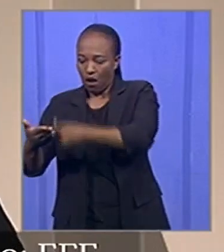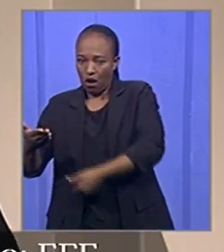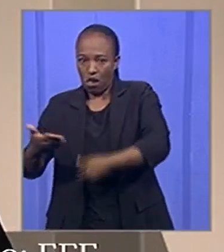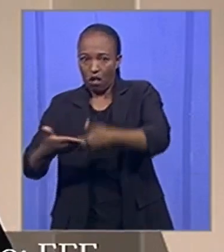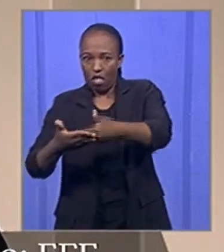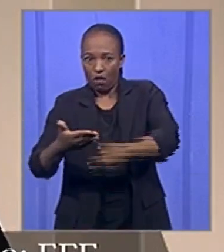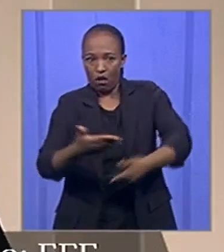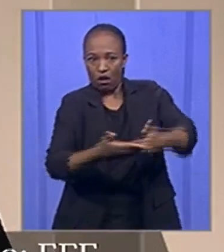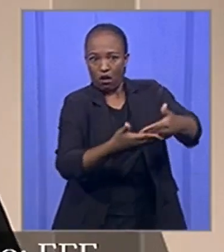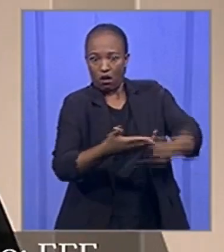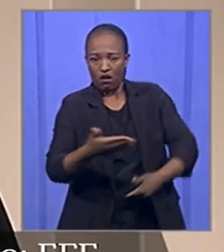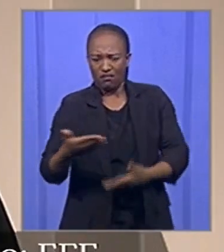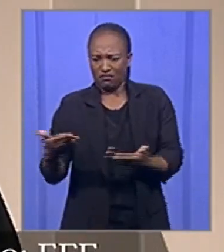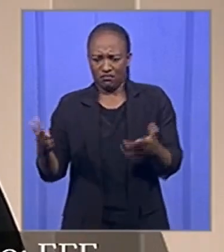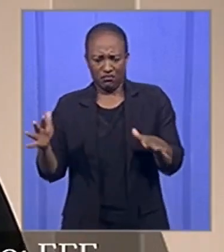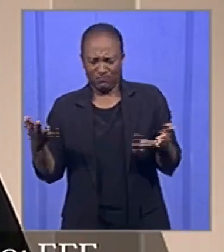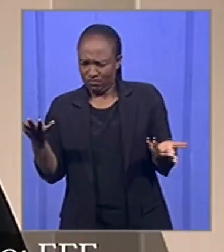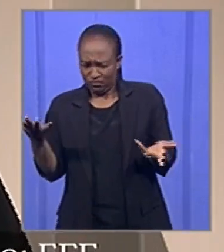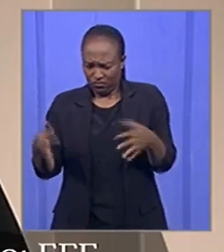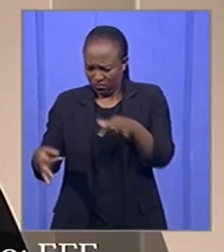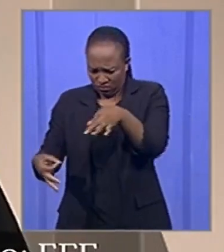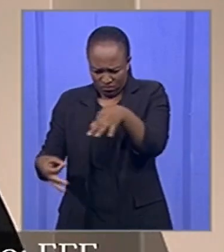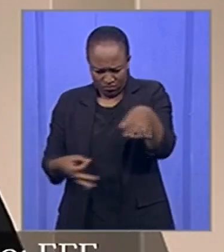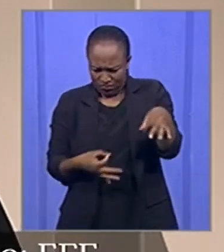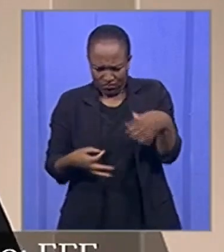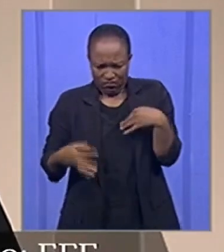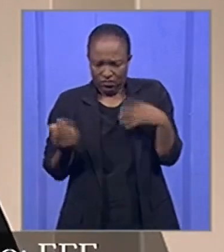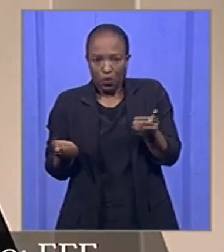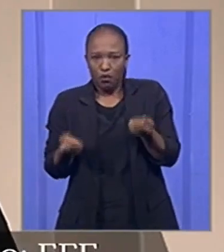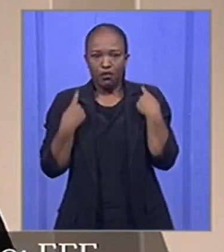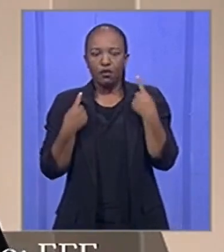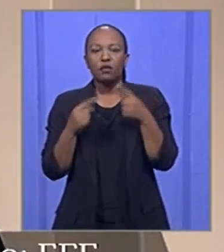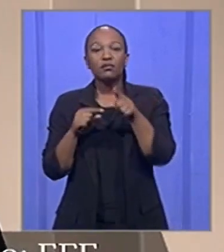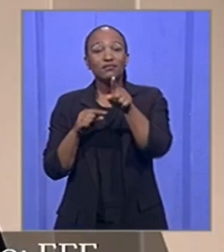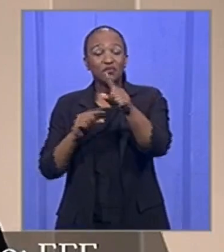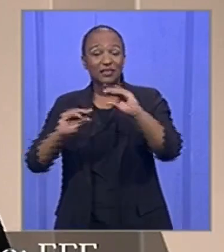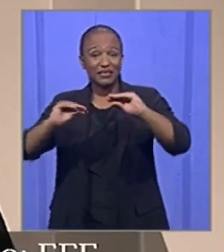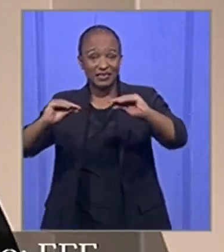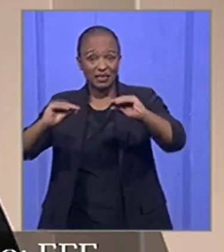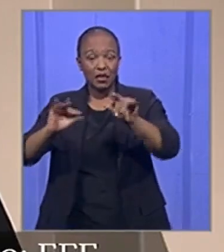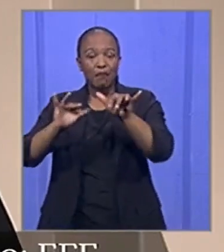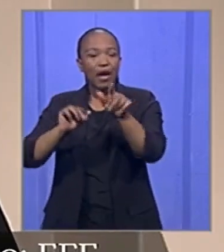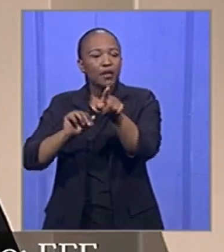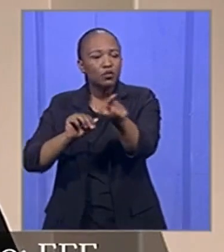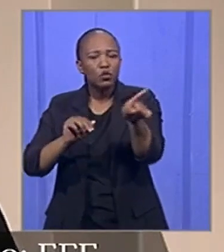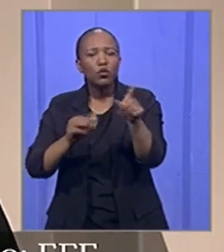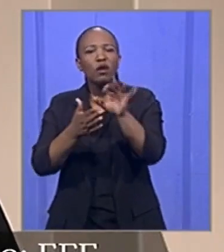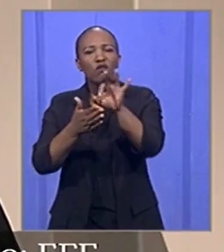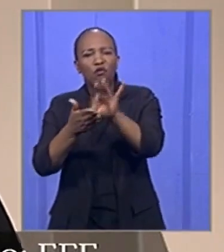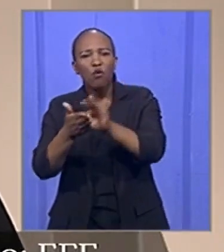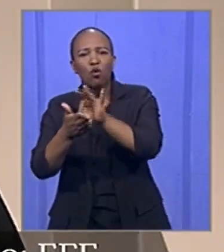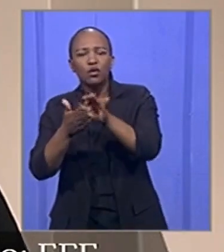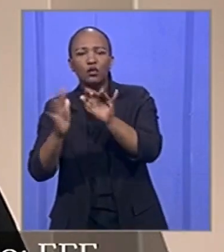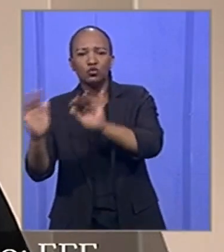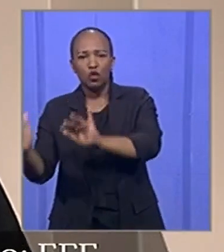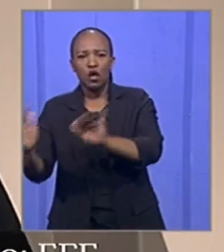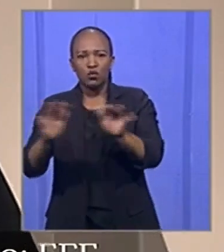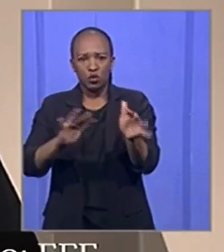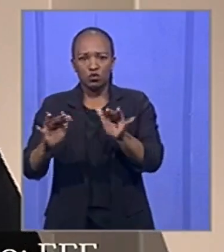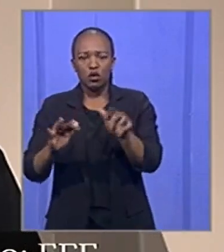3 ballots as well, they will not know just what is expected. So we need to intensify voter education, all of us, but the IEC must take the